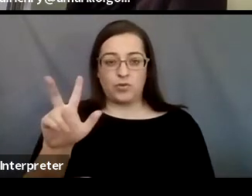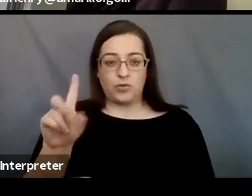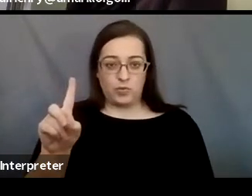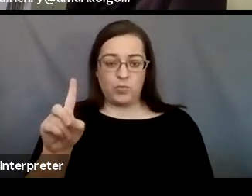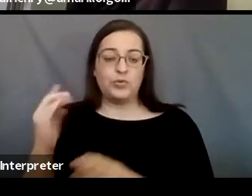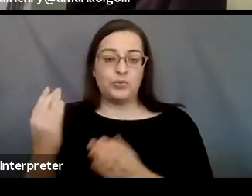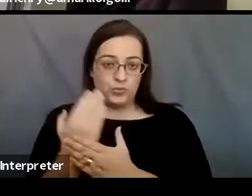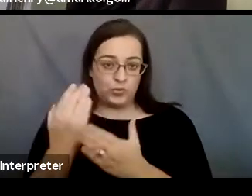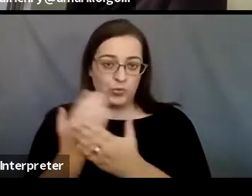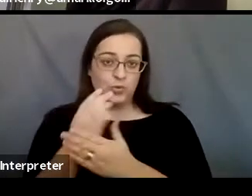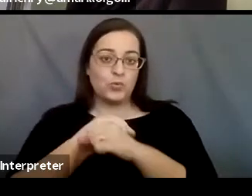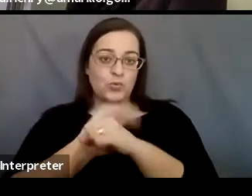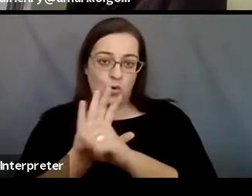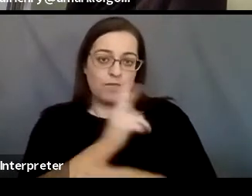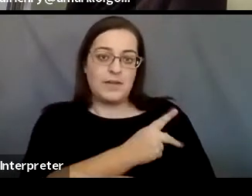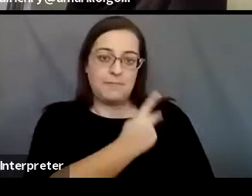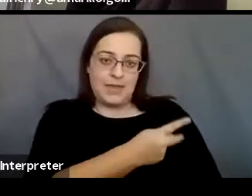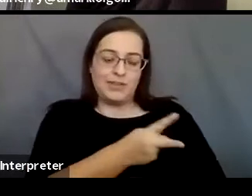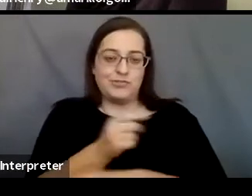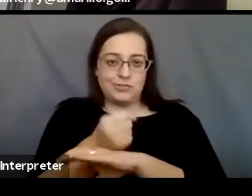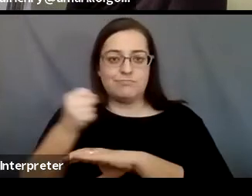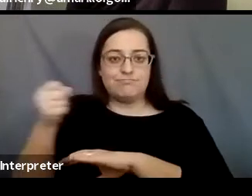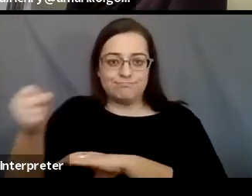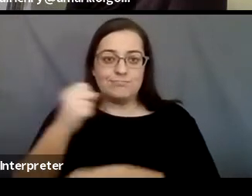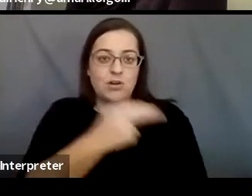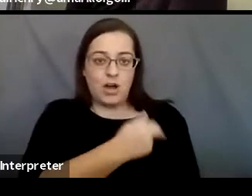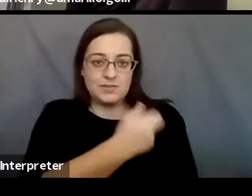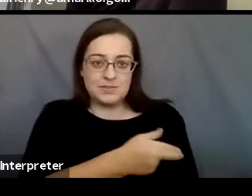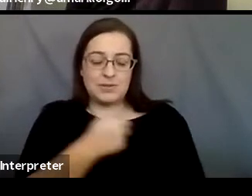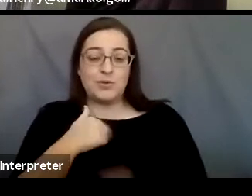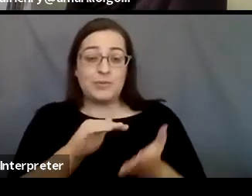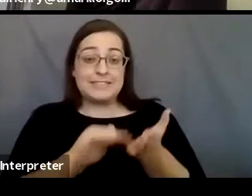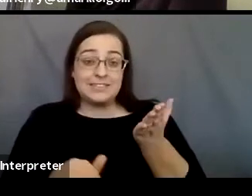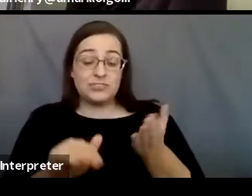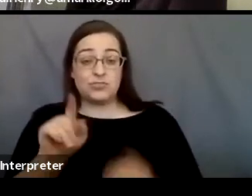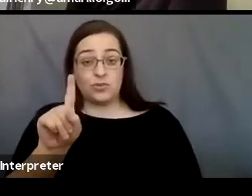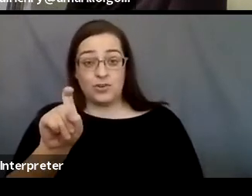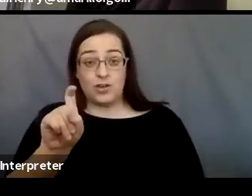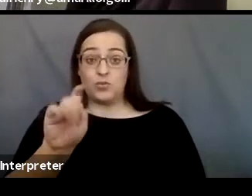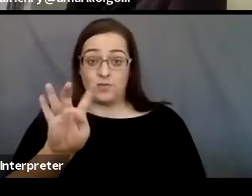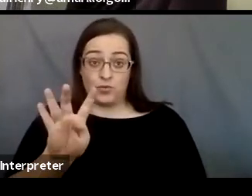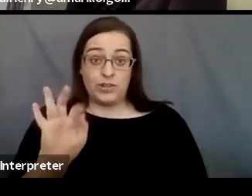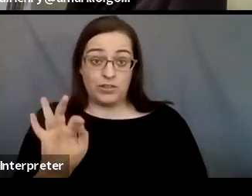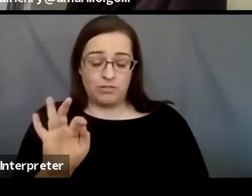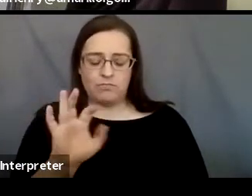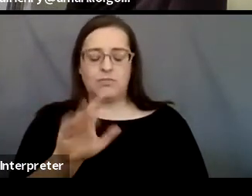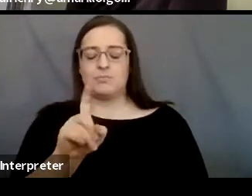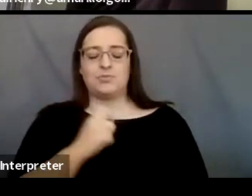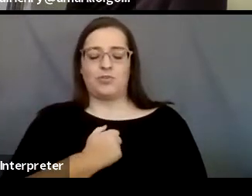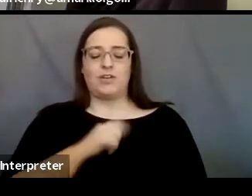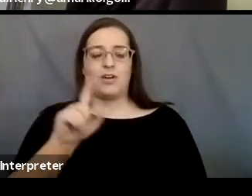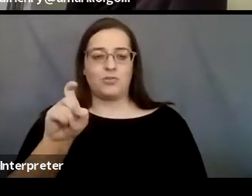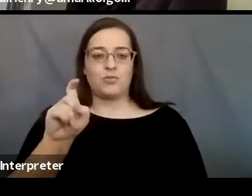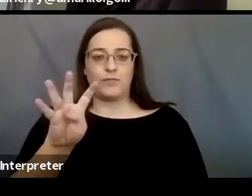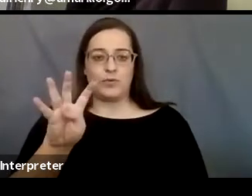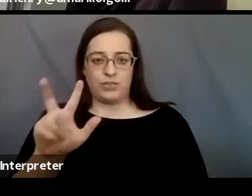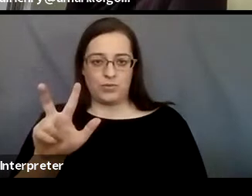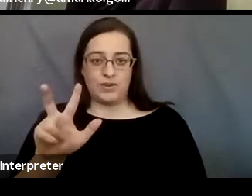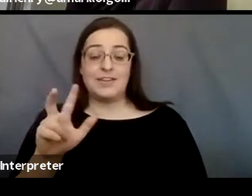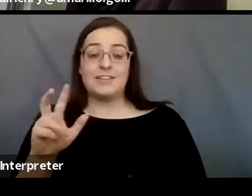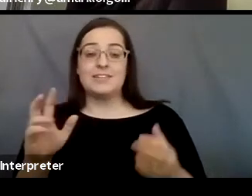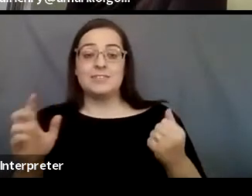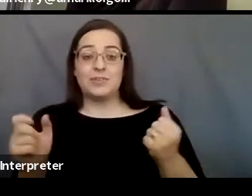new COVID patients admitted, and we discharged 143 patients. So everything we brought